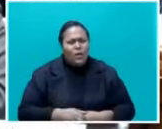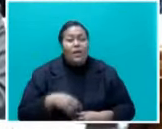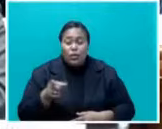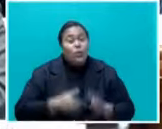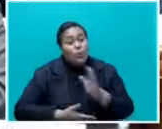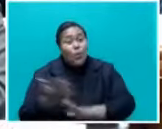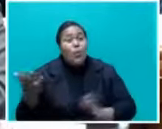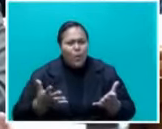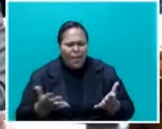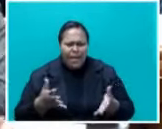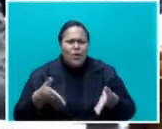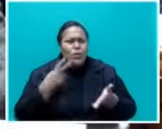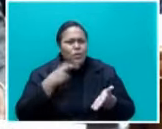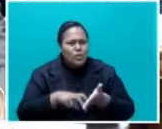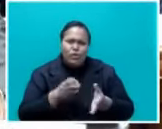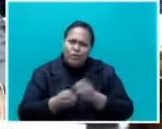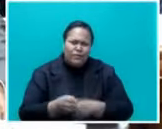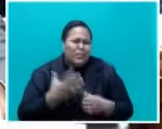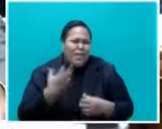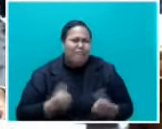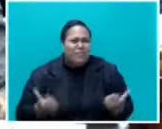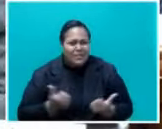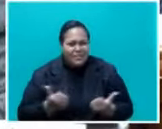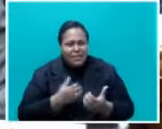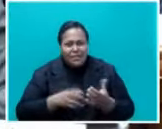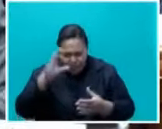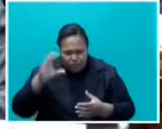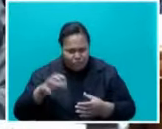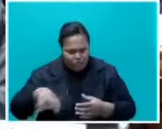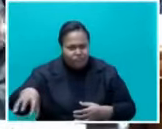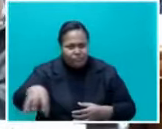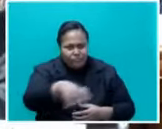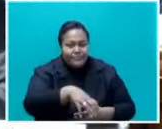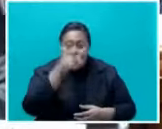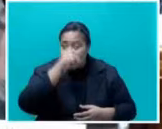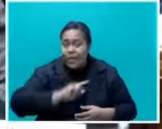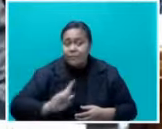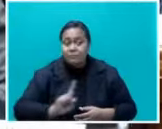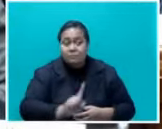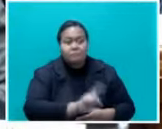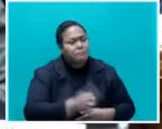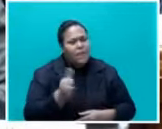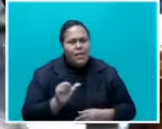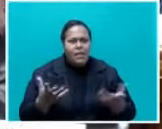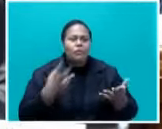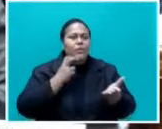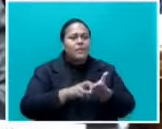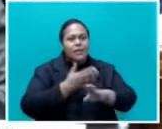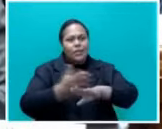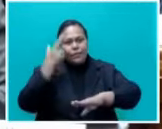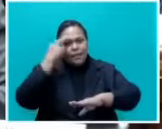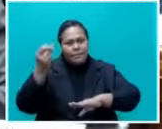We have dozens now throughout the country where you can go and register your new name should you wish to do so. And